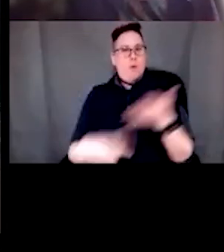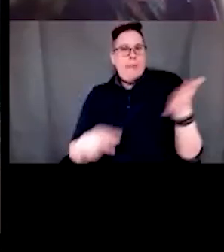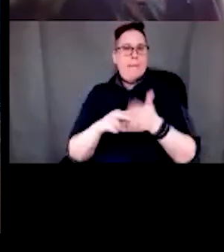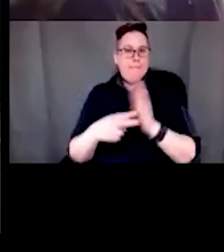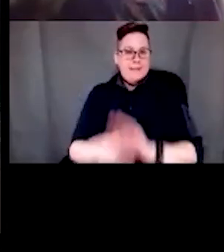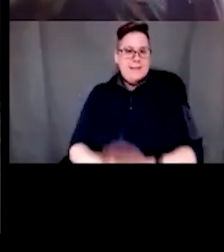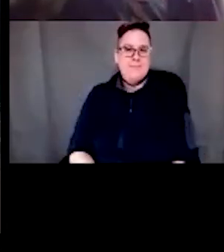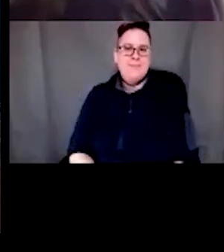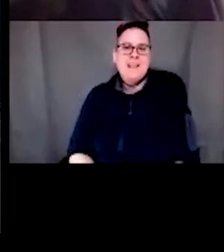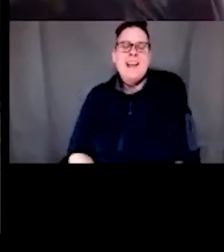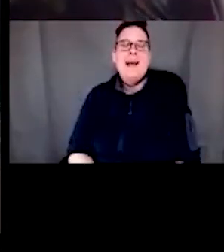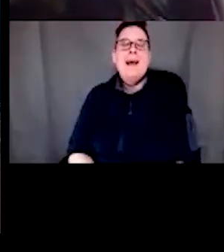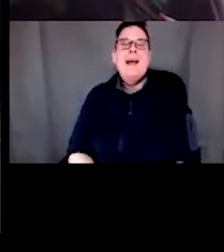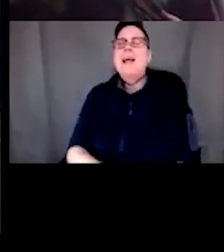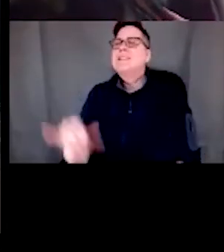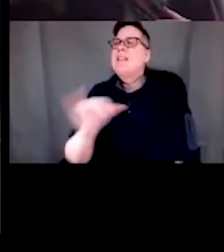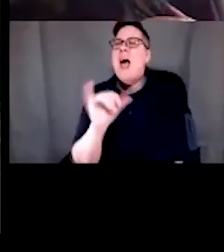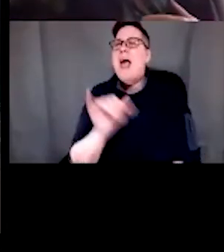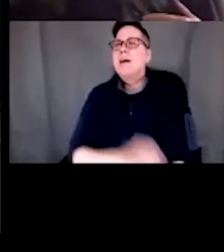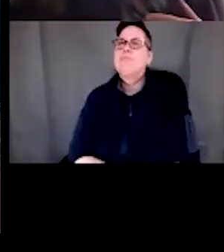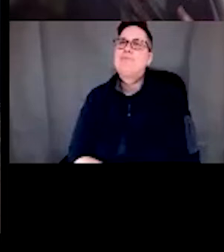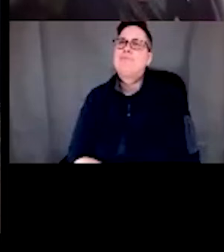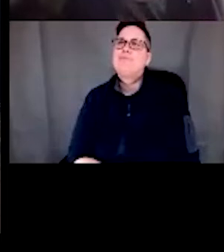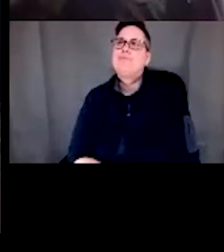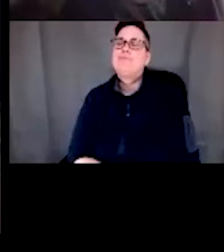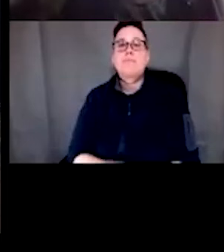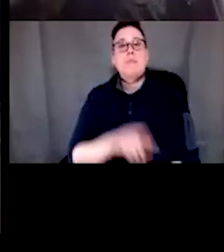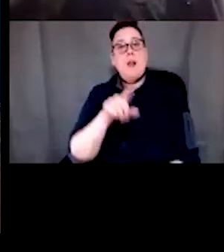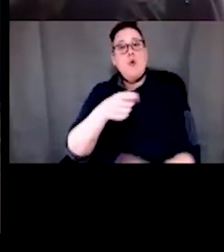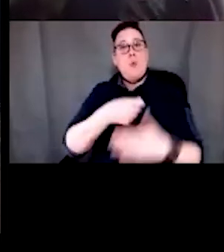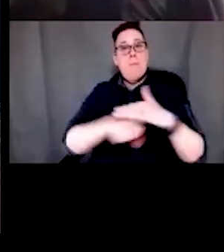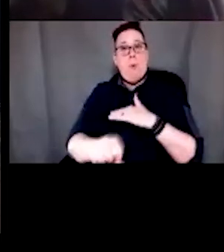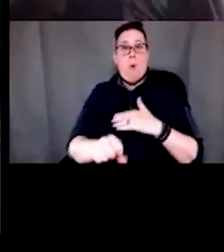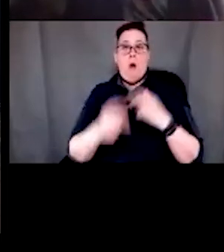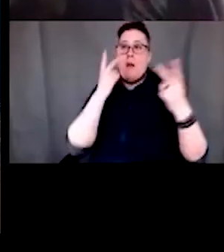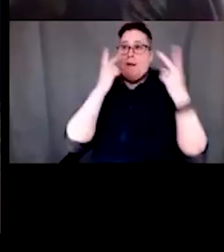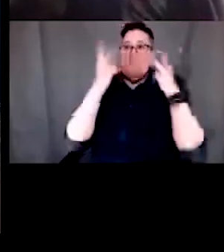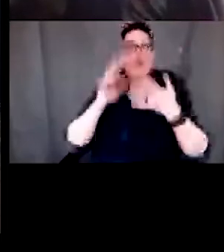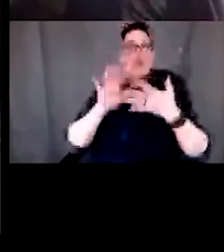It's kind of like if you are born with blurry vision